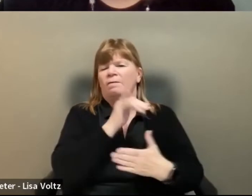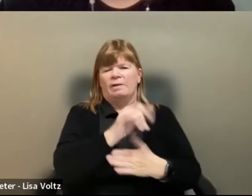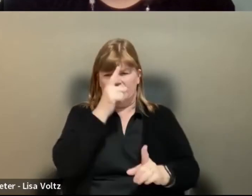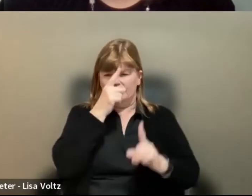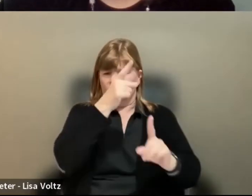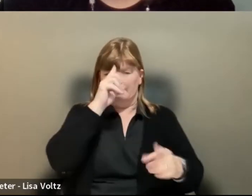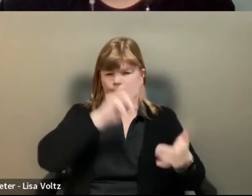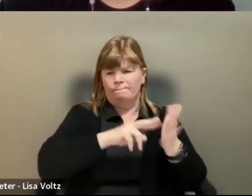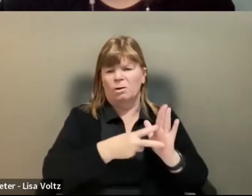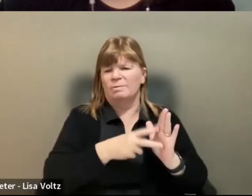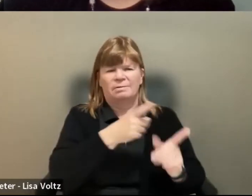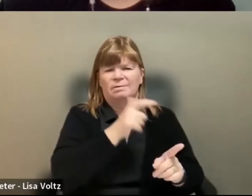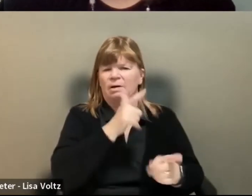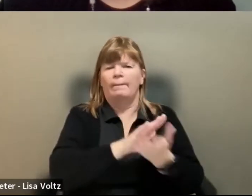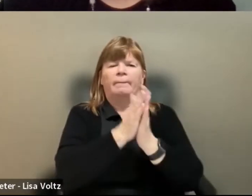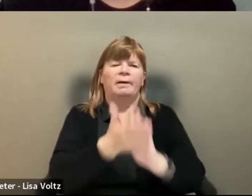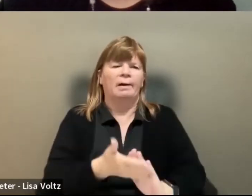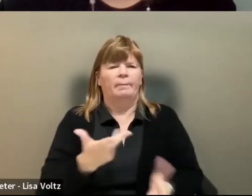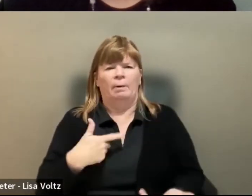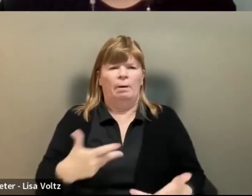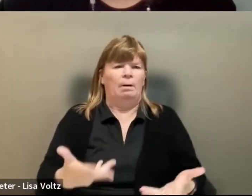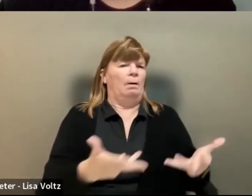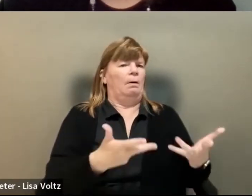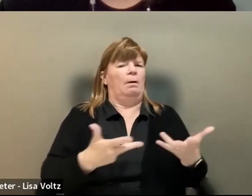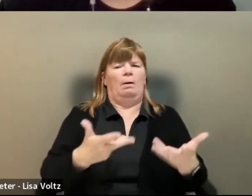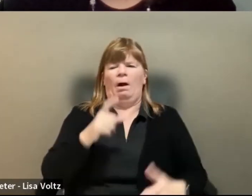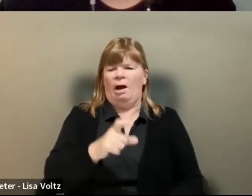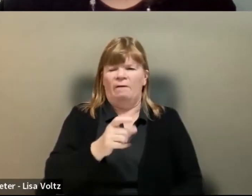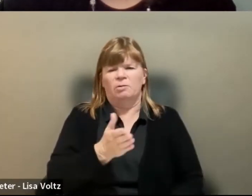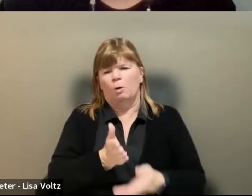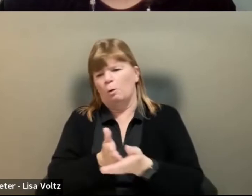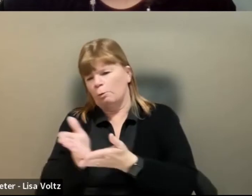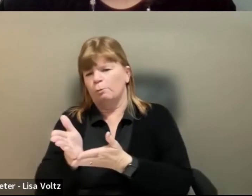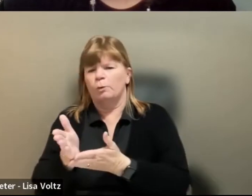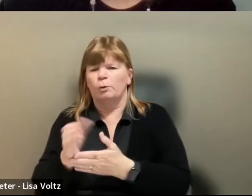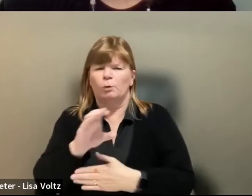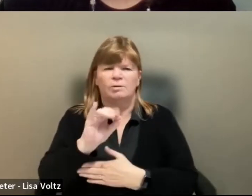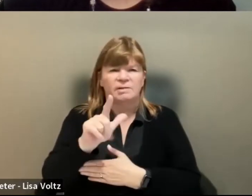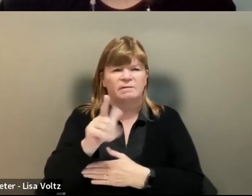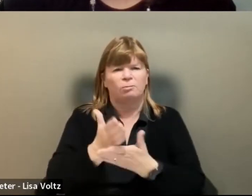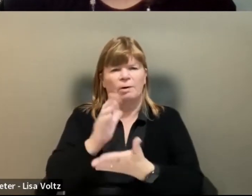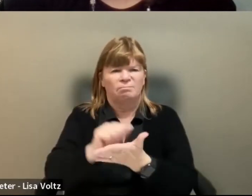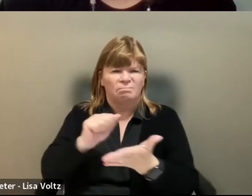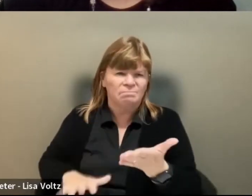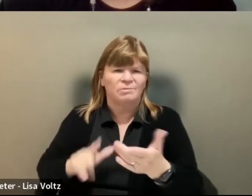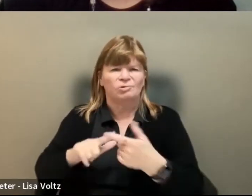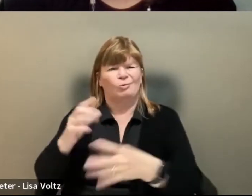prevent them from getting to the point to where they have to go through, have their civil rights taken away in order to get